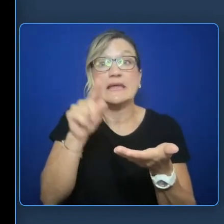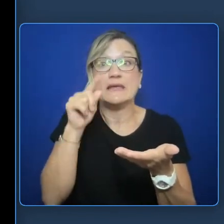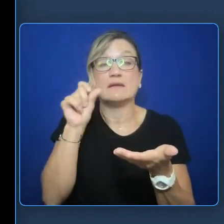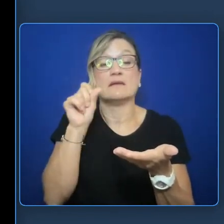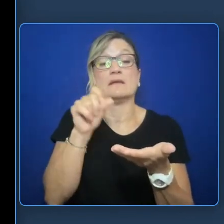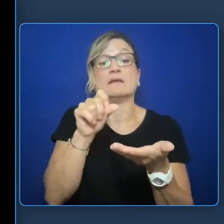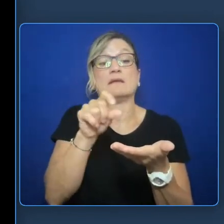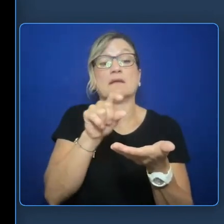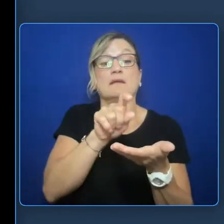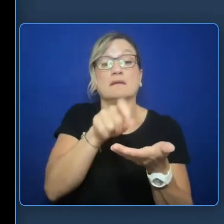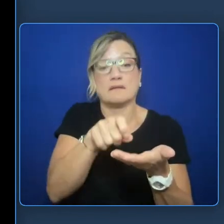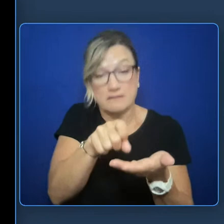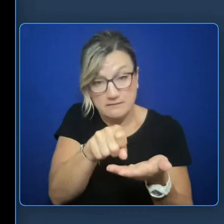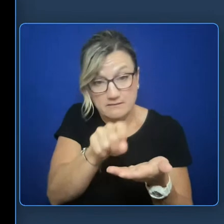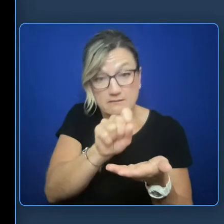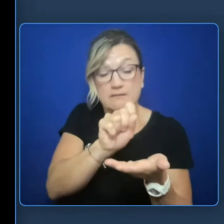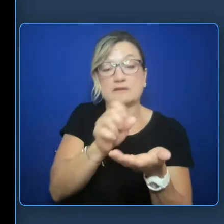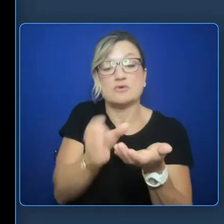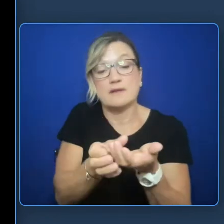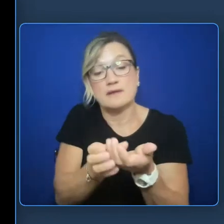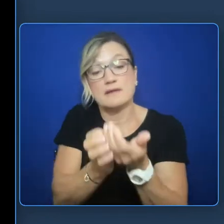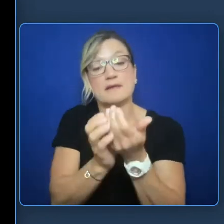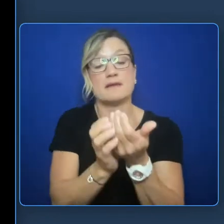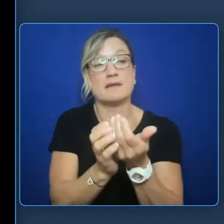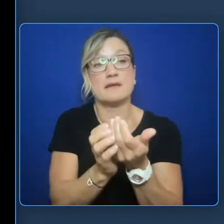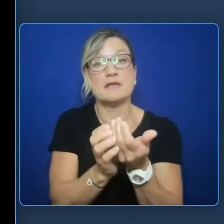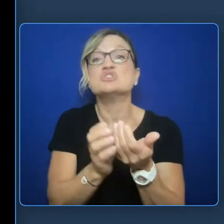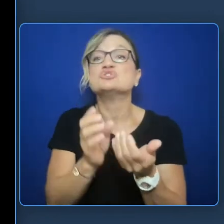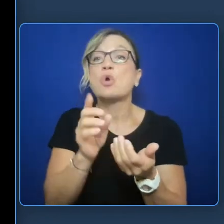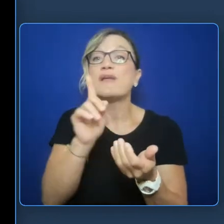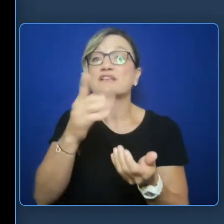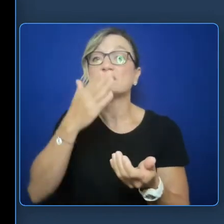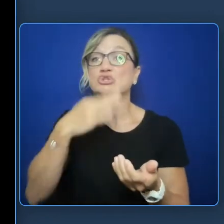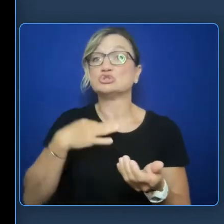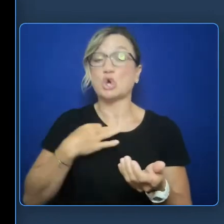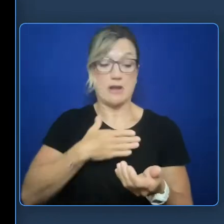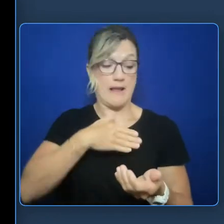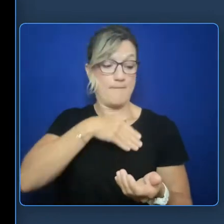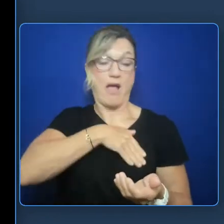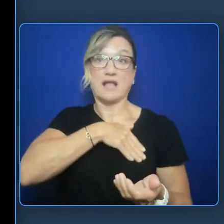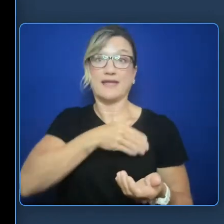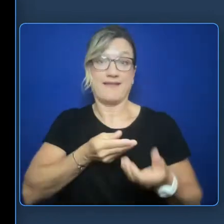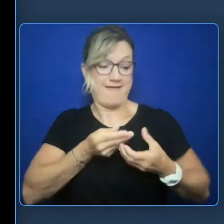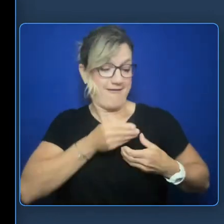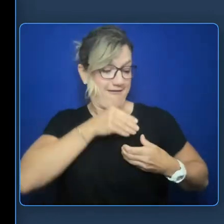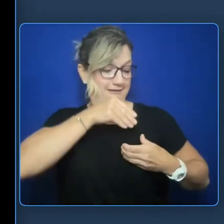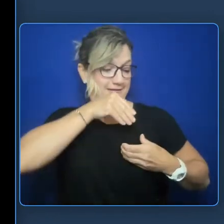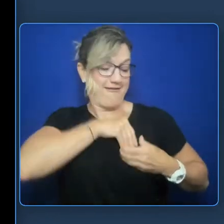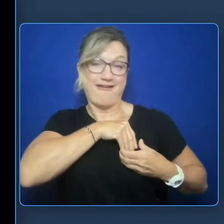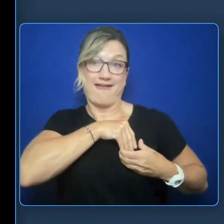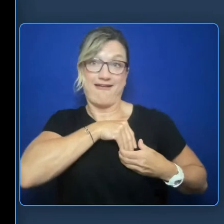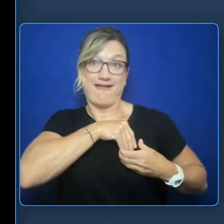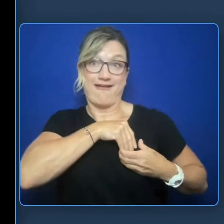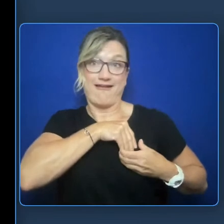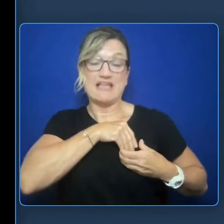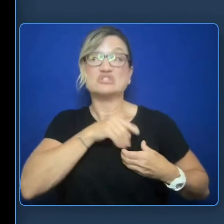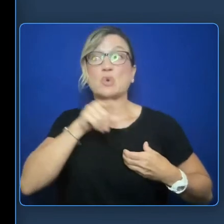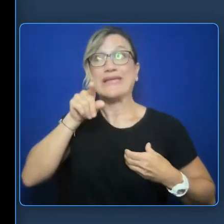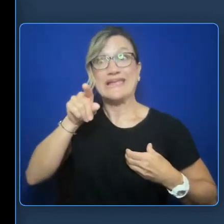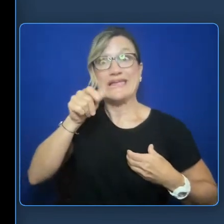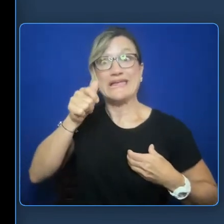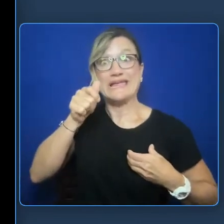forward. Muhammad tips the chick into his front shirt pocket. Wrapping his legs and arms around a tree